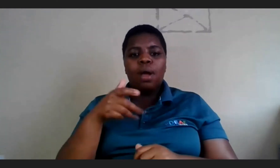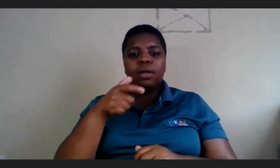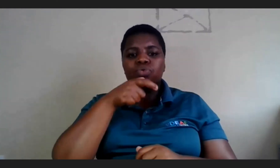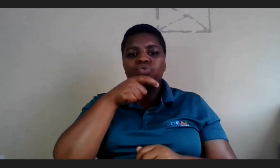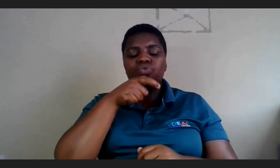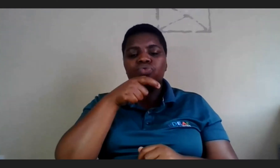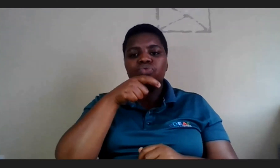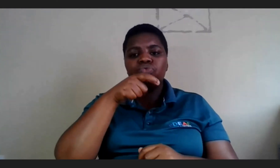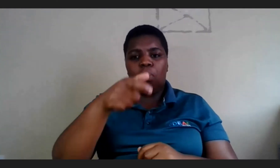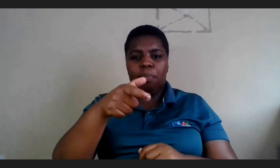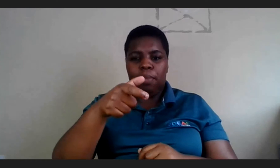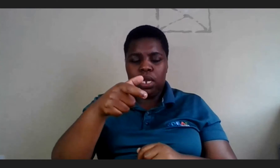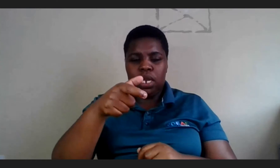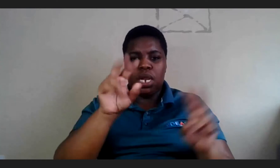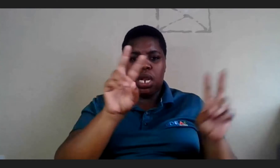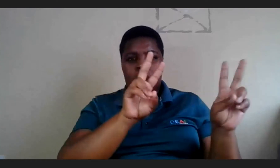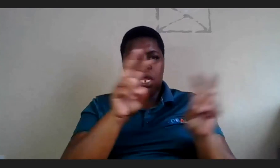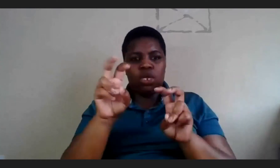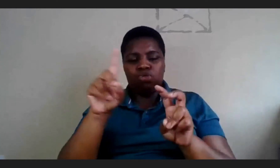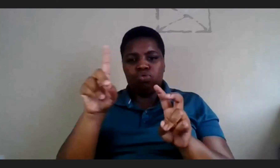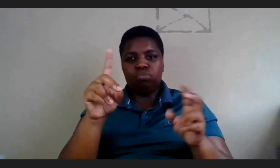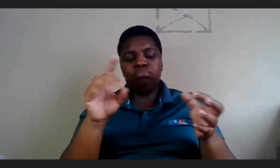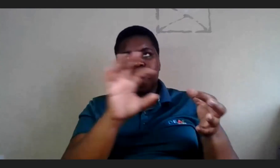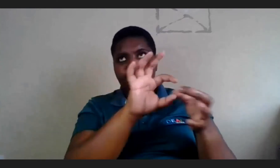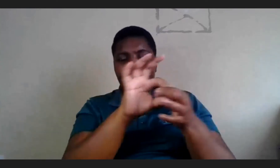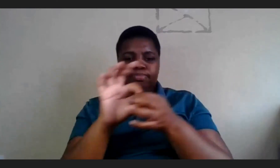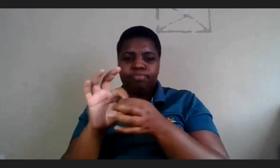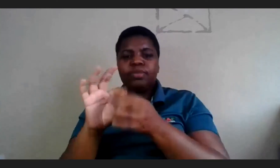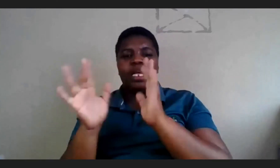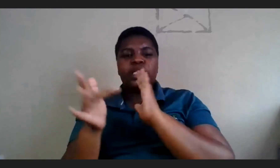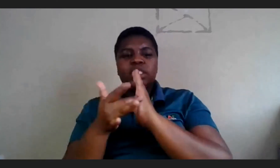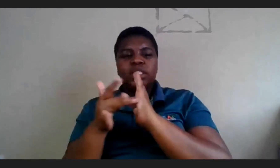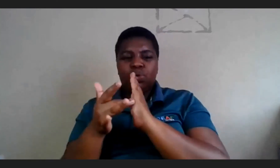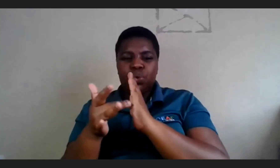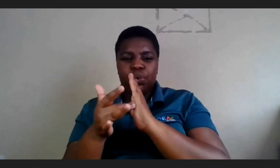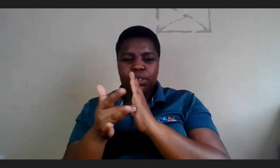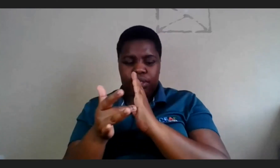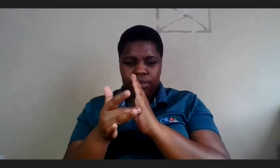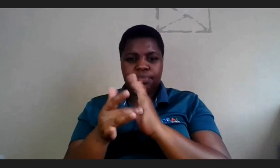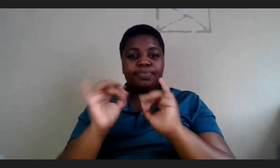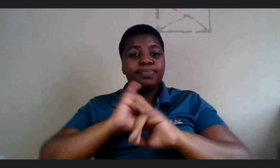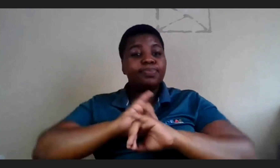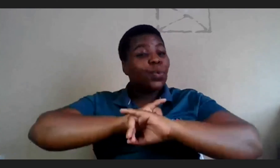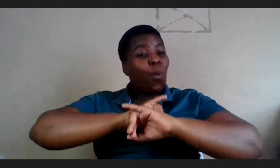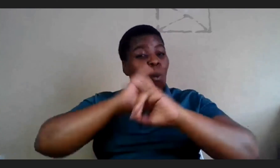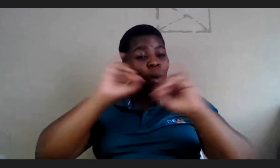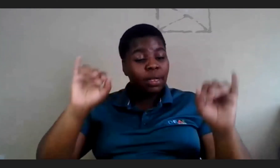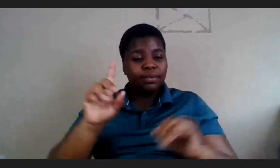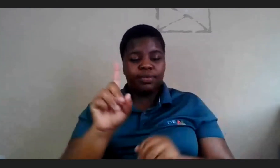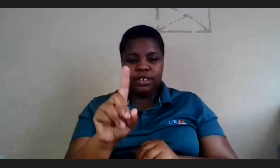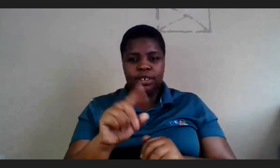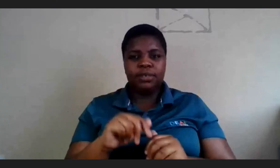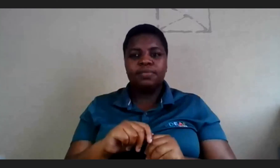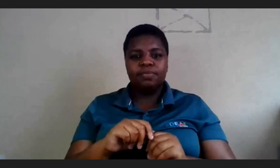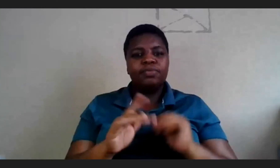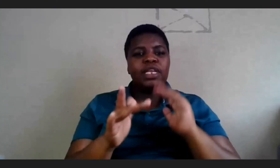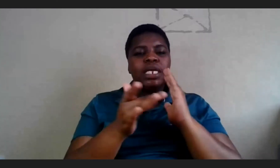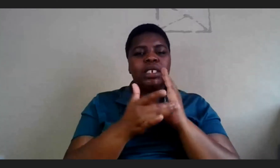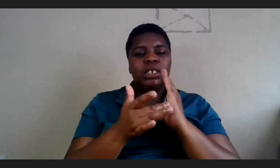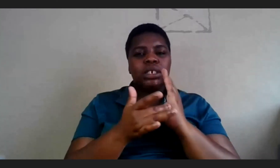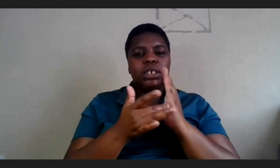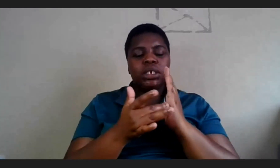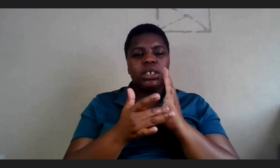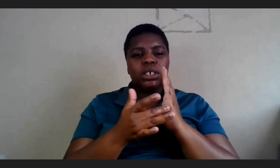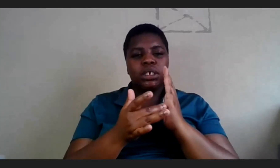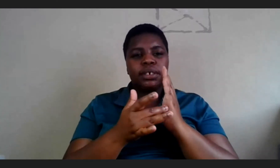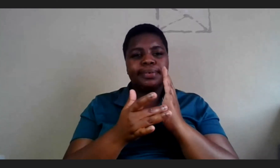the issues relating to technology and especially with regards to digital migration. I